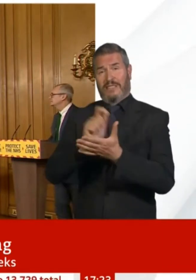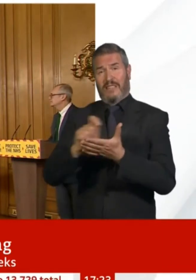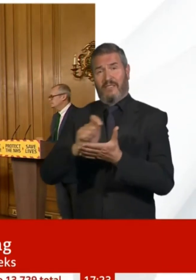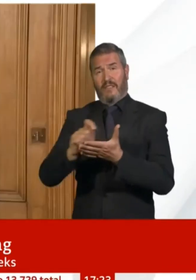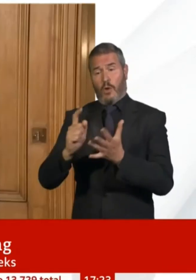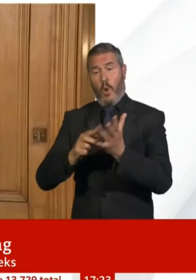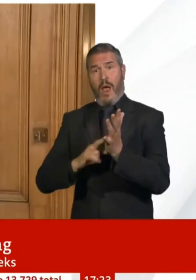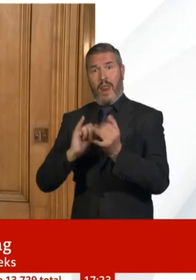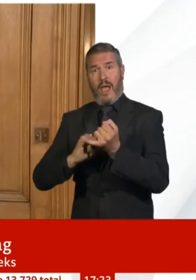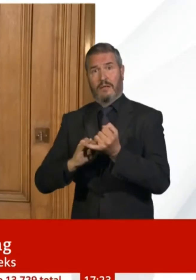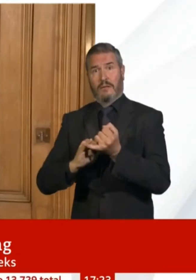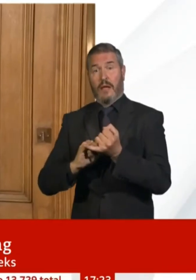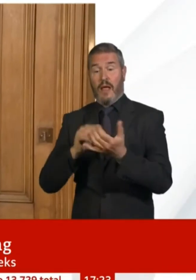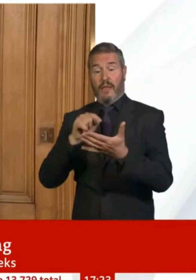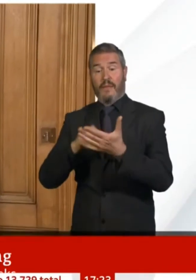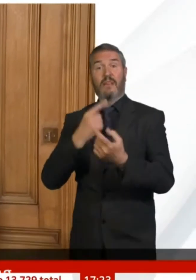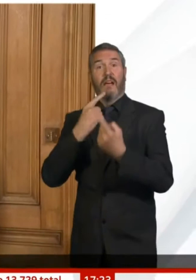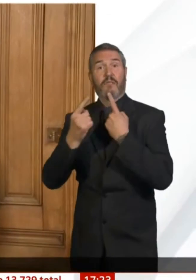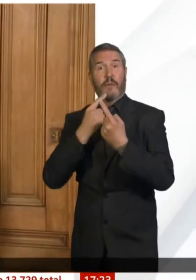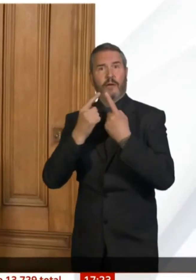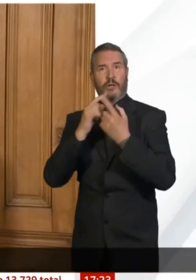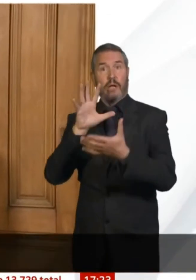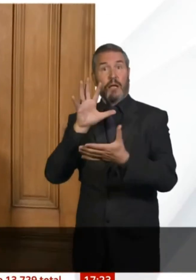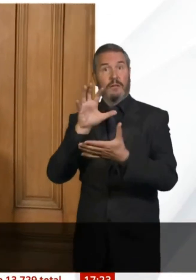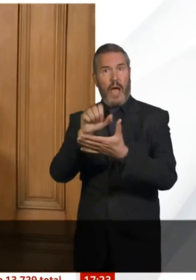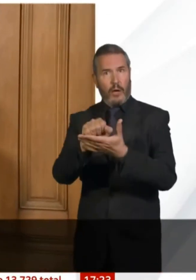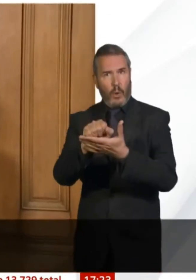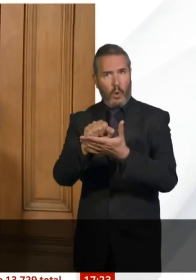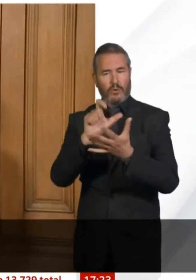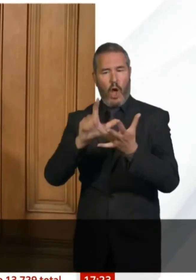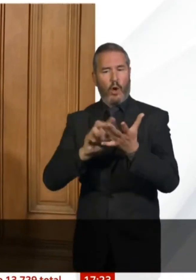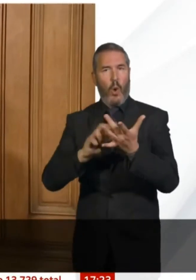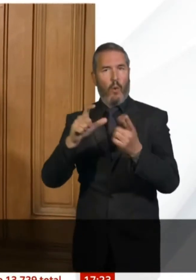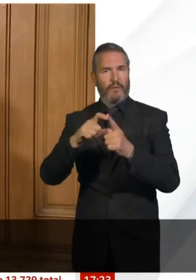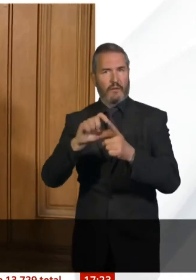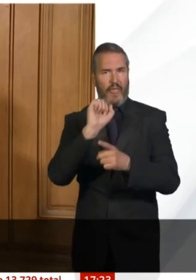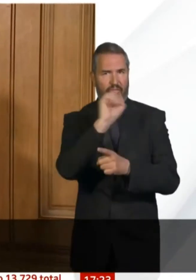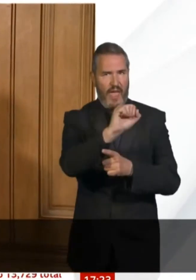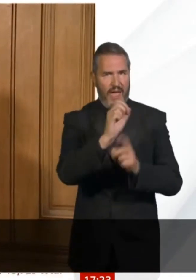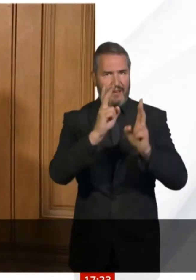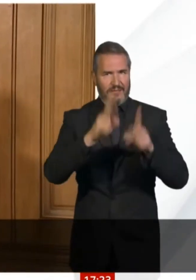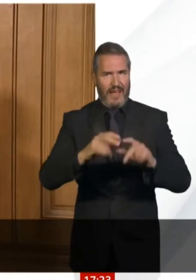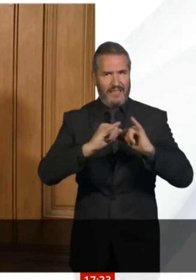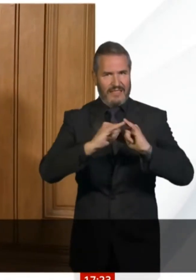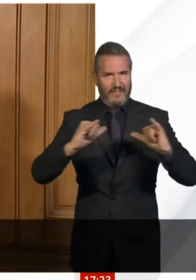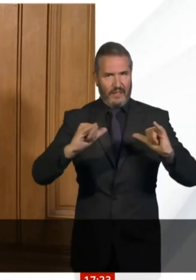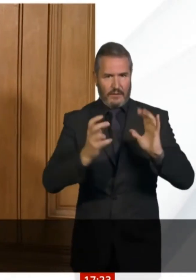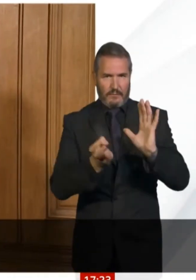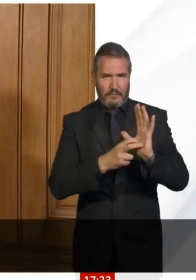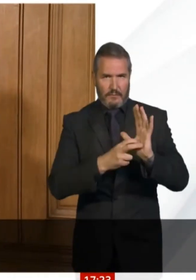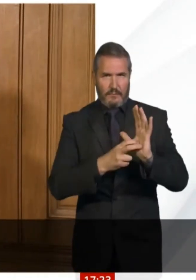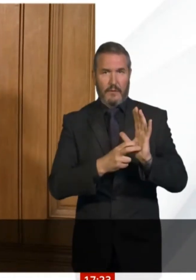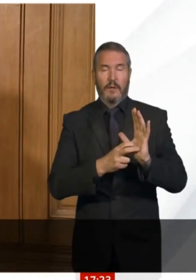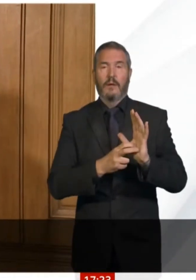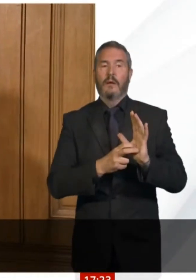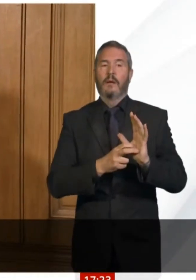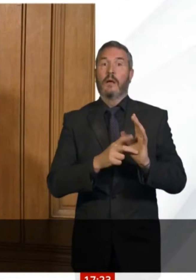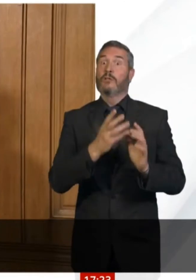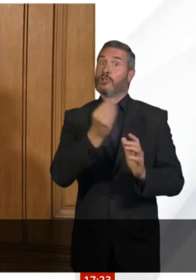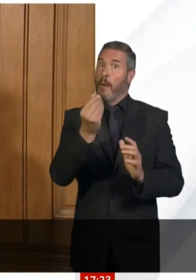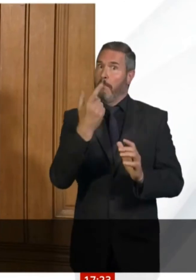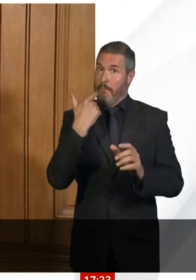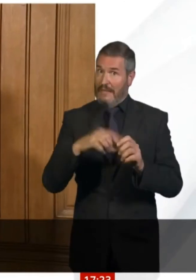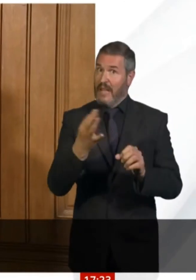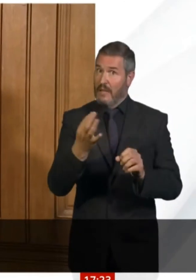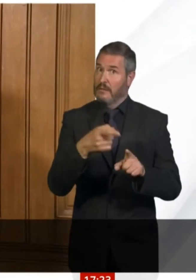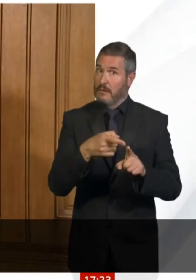only the people who are diagnosed as having COVID on the death certificate, with a diagnosis, some of which is on a basis of tests, some on the